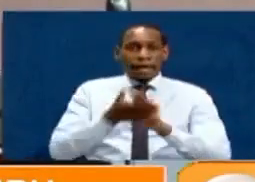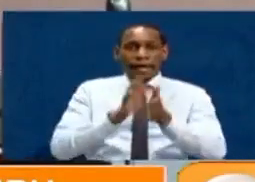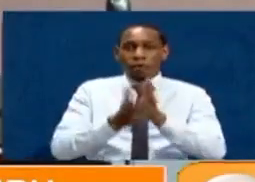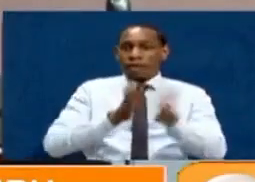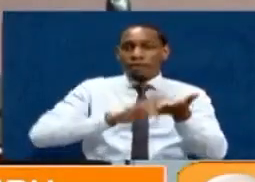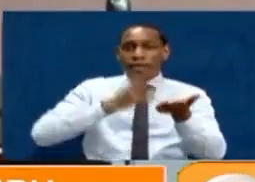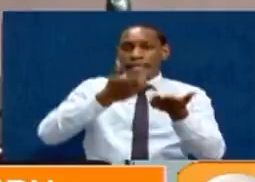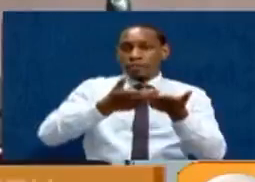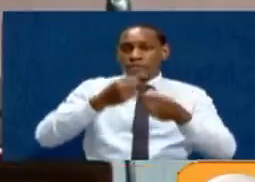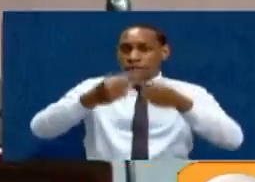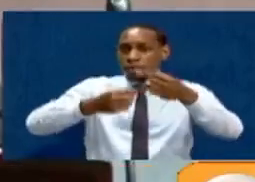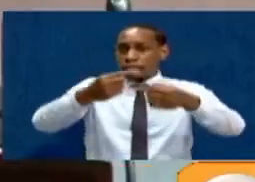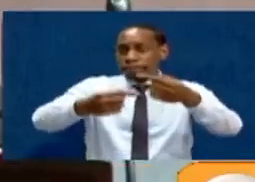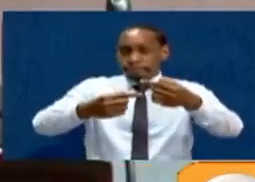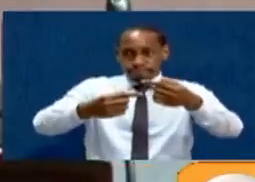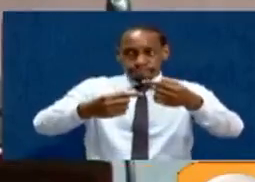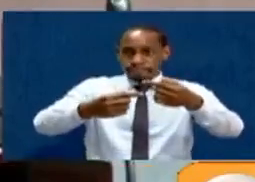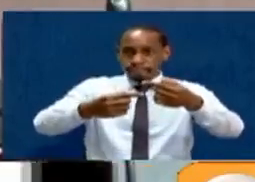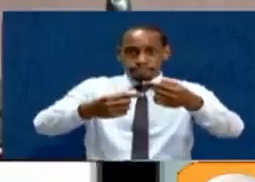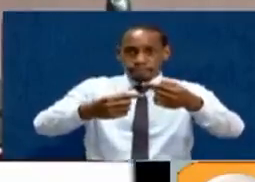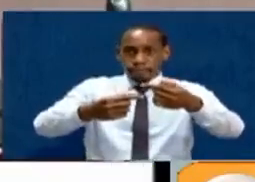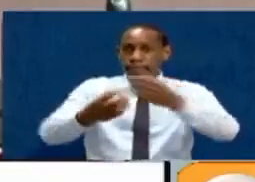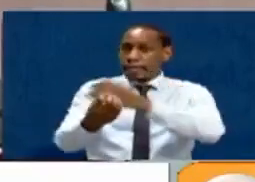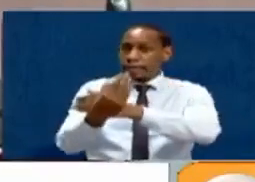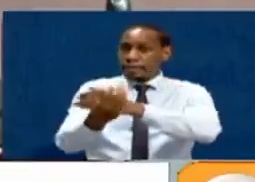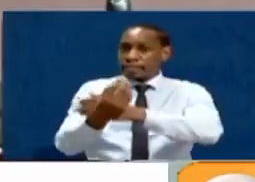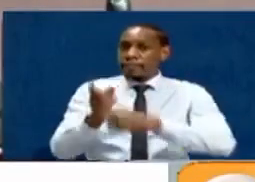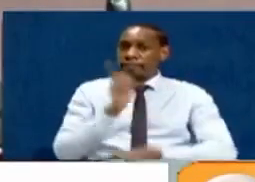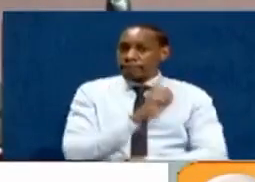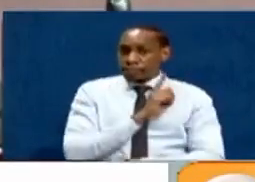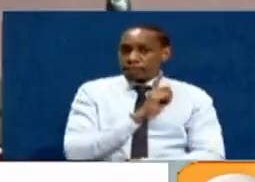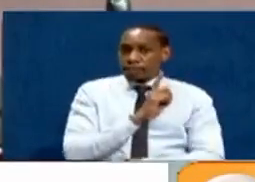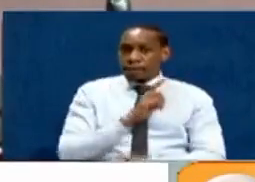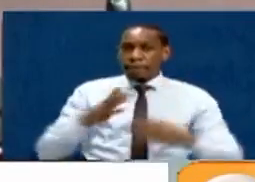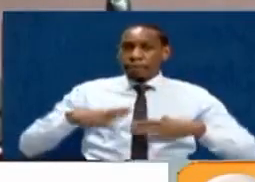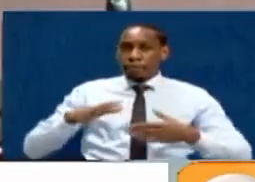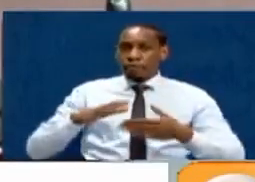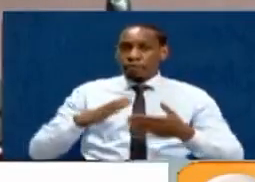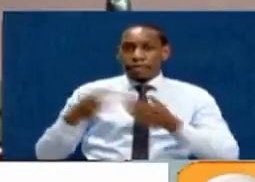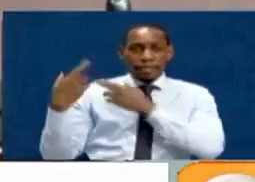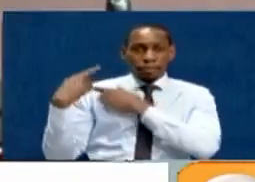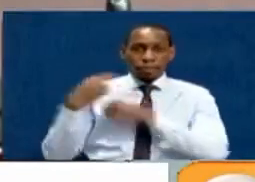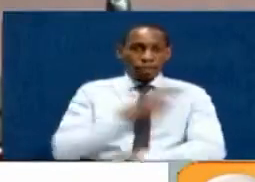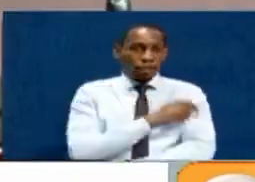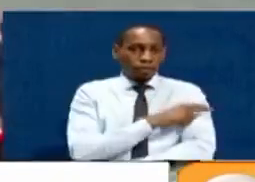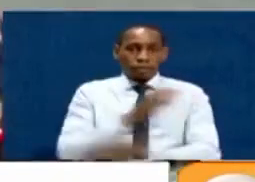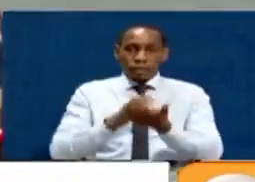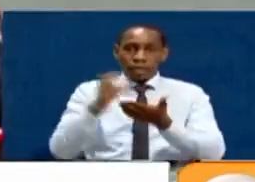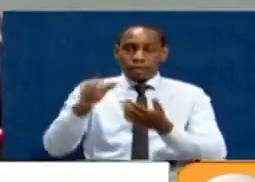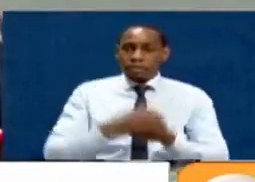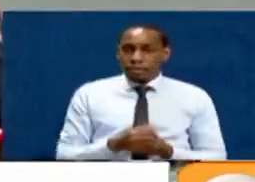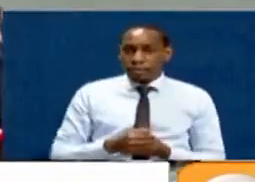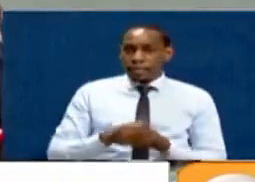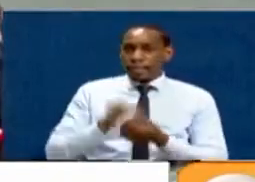are no resources to continue with this as advised by those who are responsible for resource allocation.